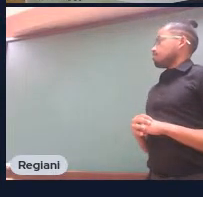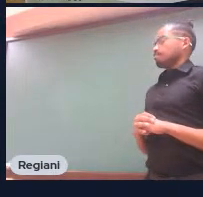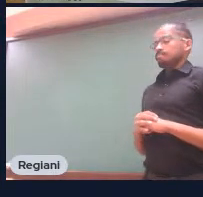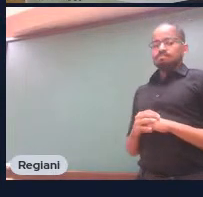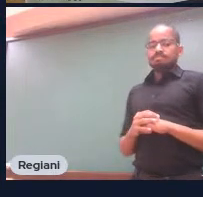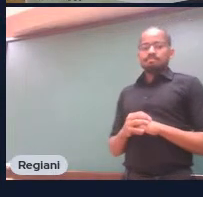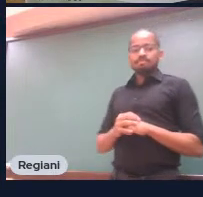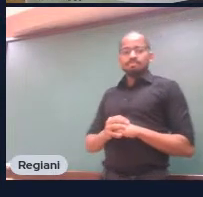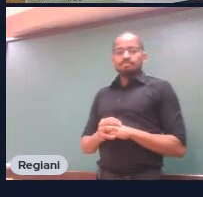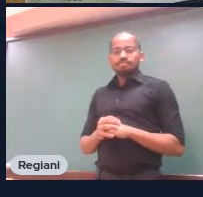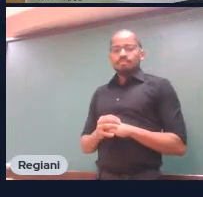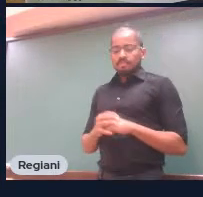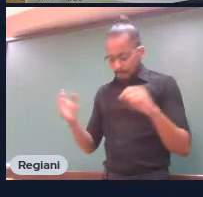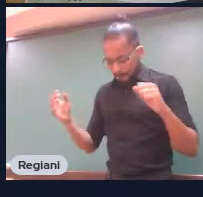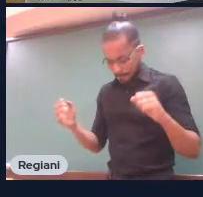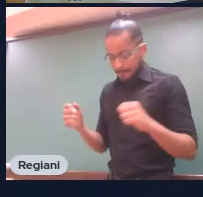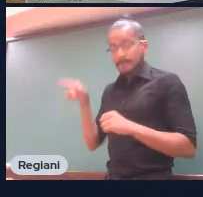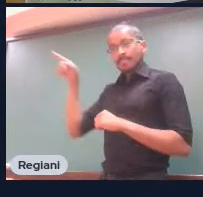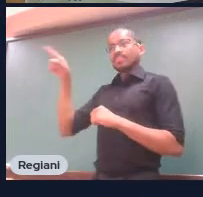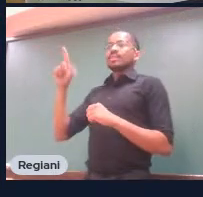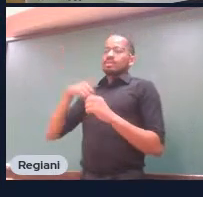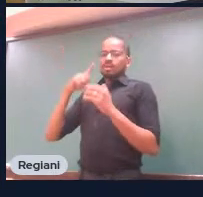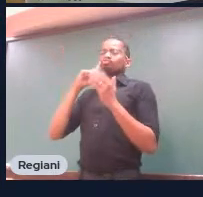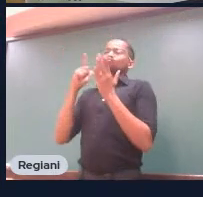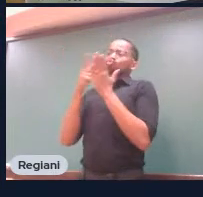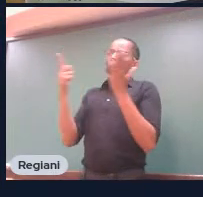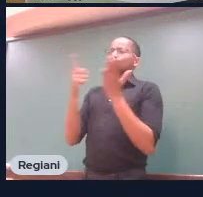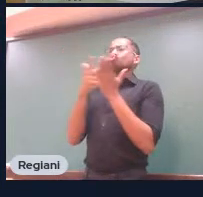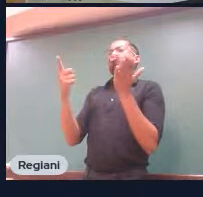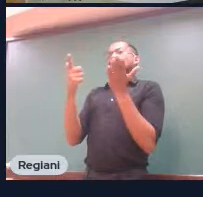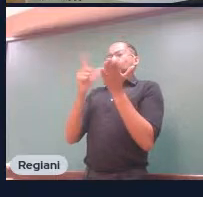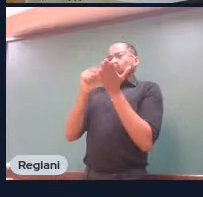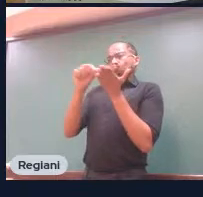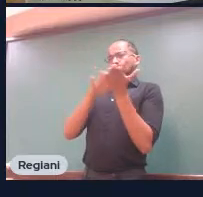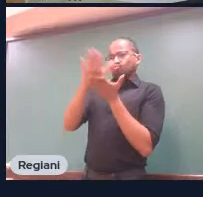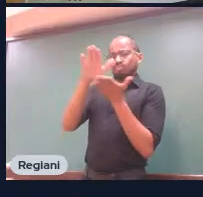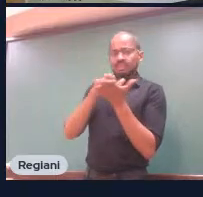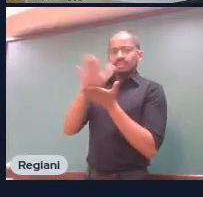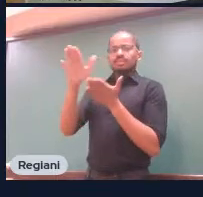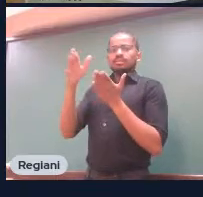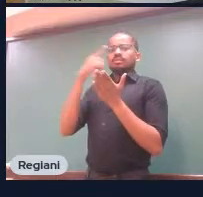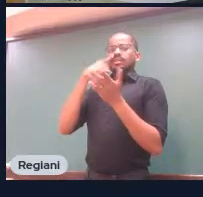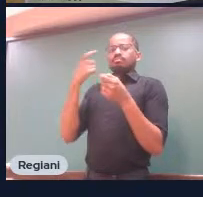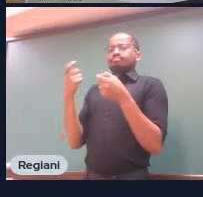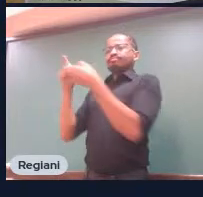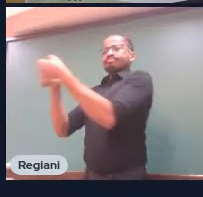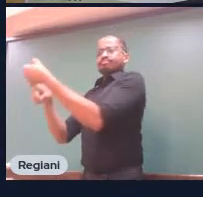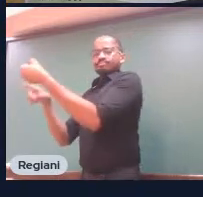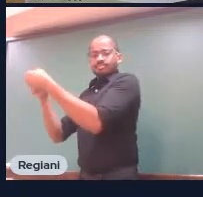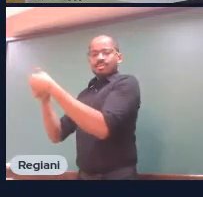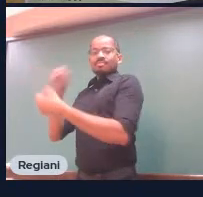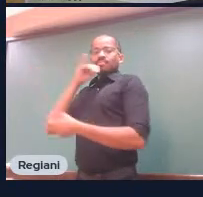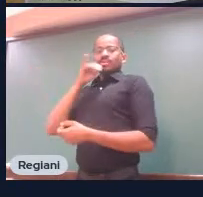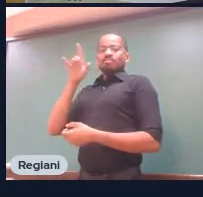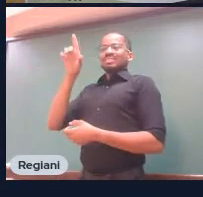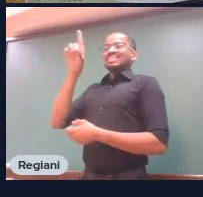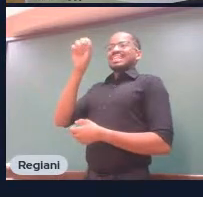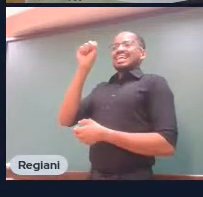Here are the journals that are associated with each of the associations. You have the journal dictionaries, you have